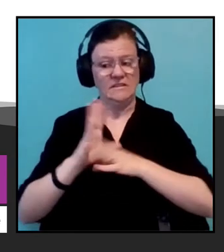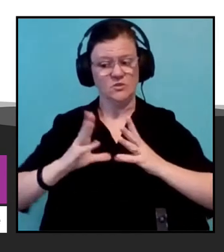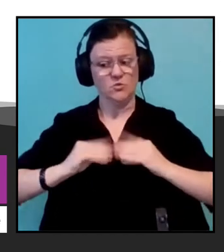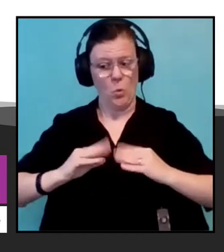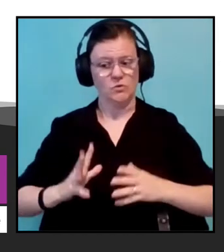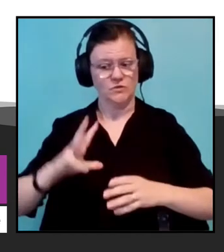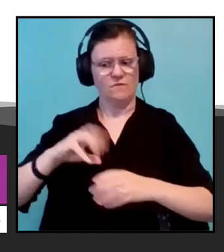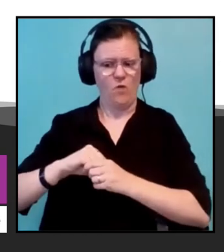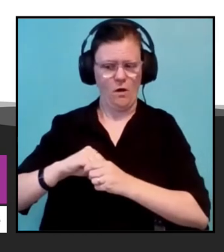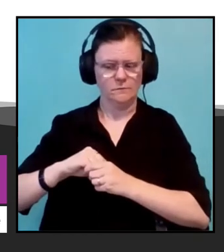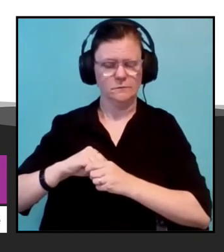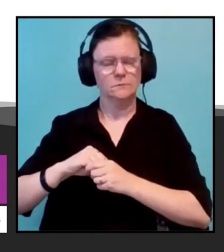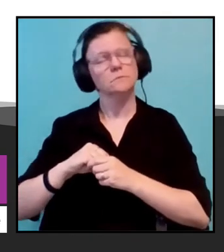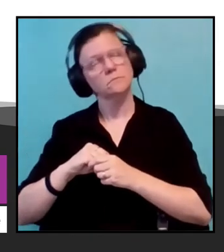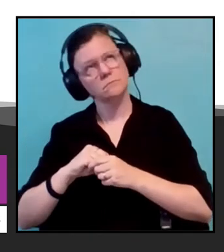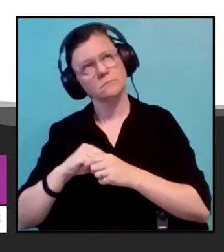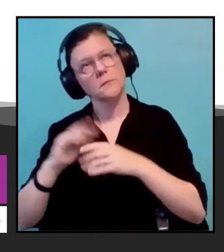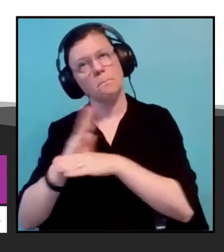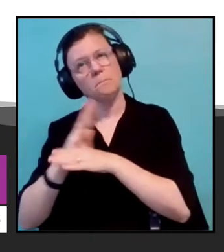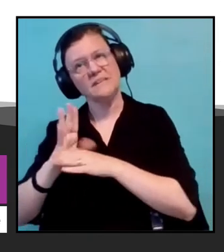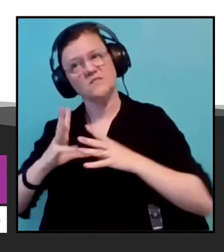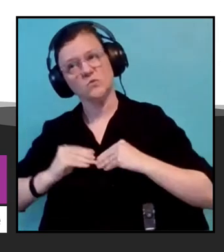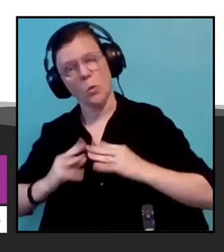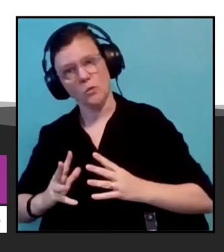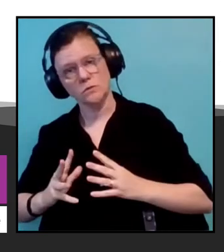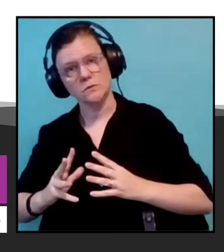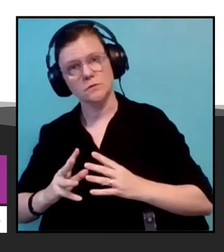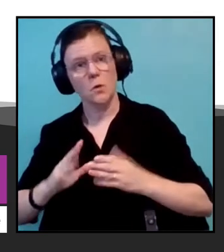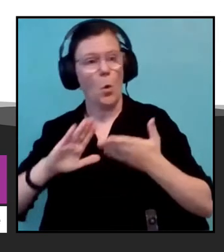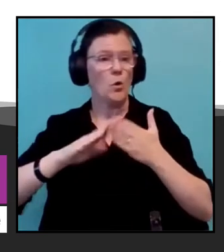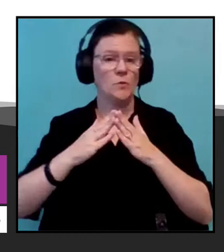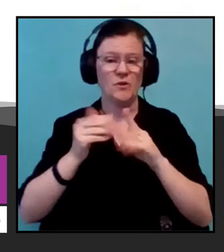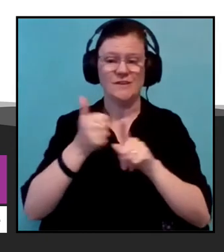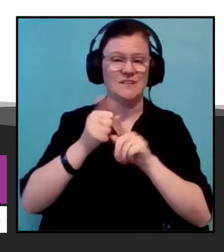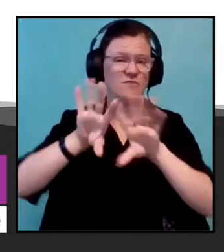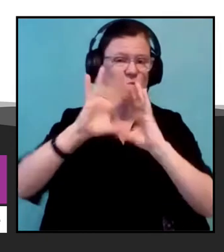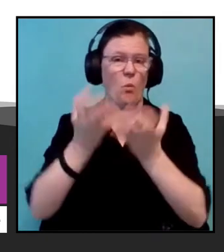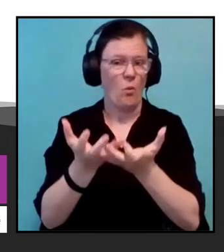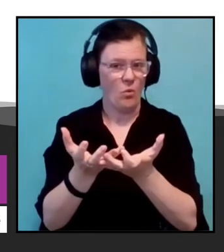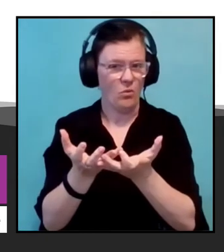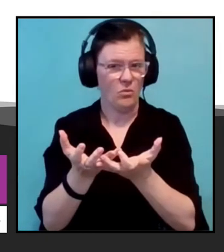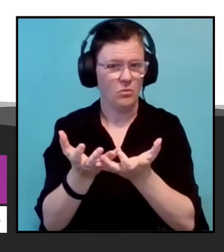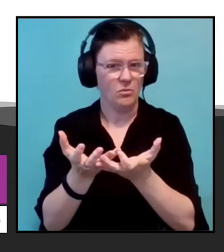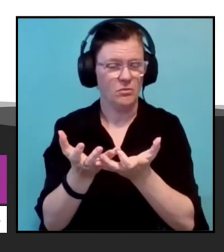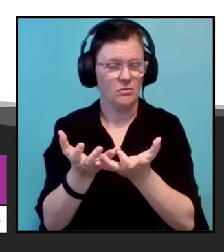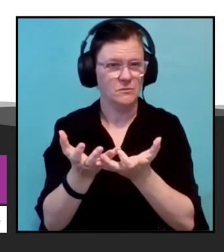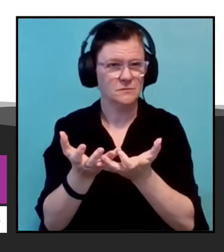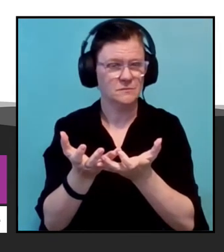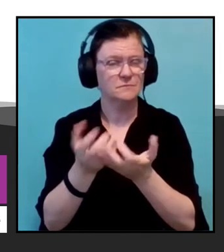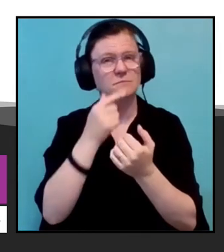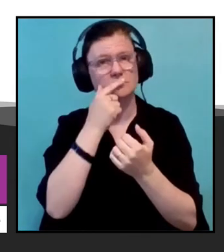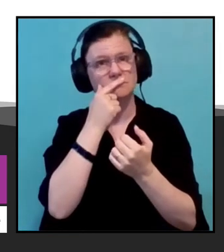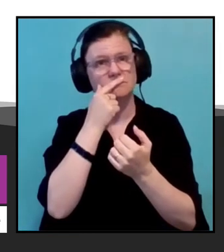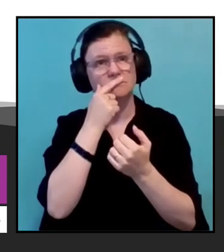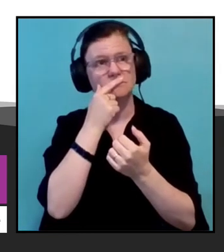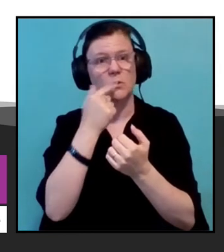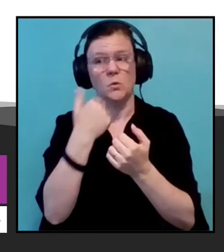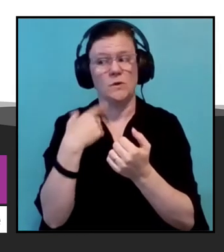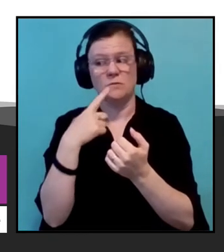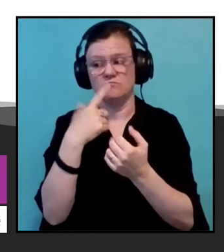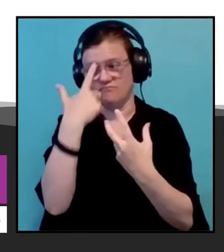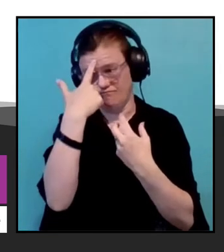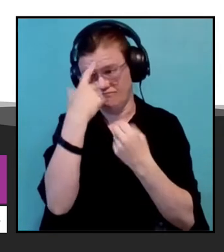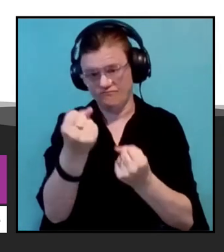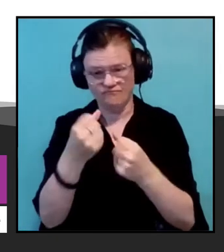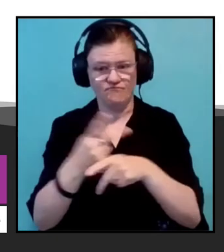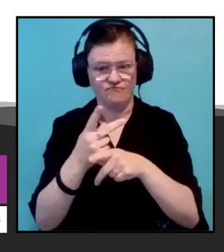thought, okay, it could be business owners, or we could also just engage with the community as a whole. And so we had to be very bold on our